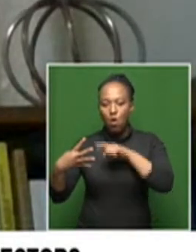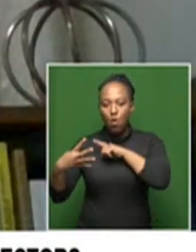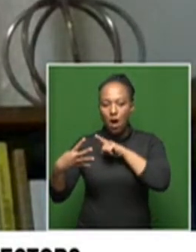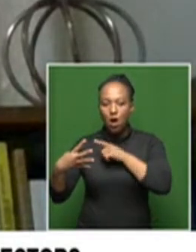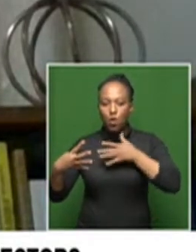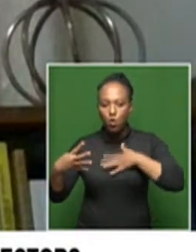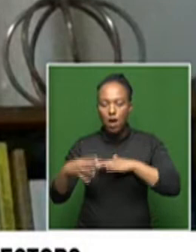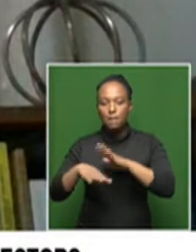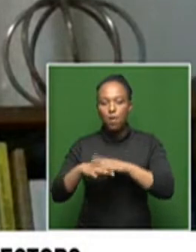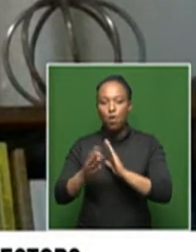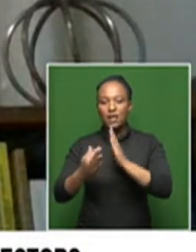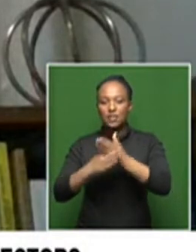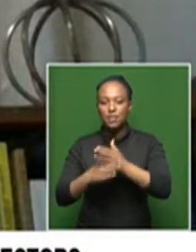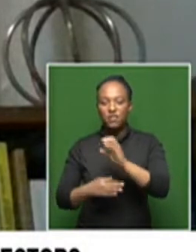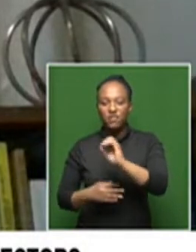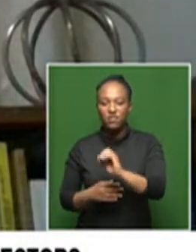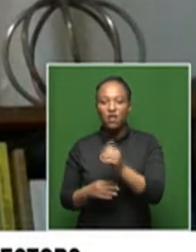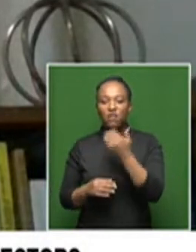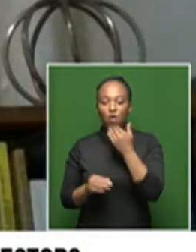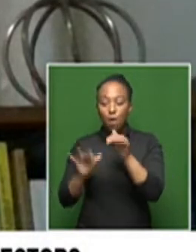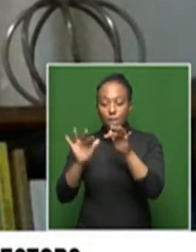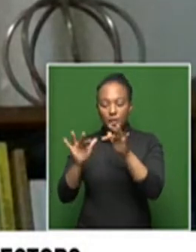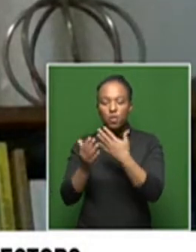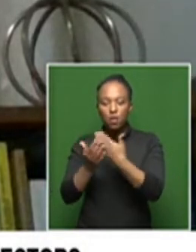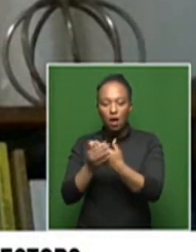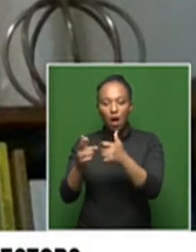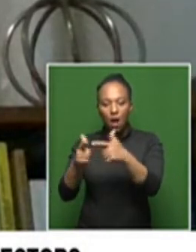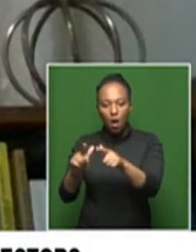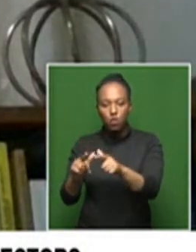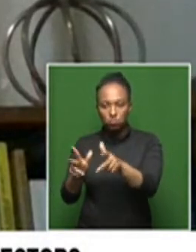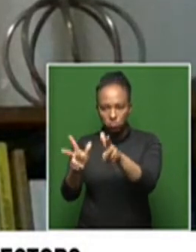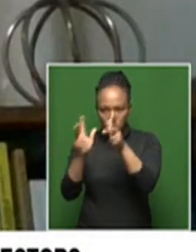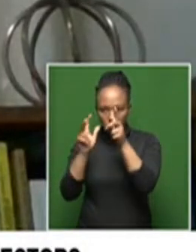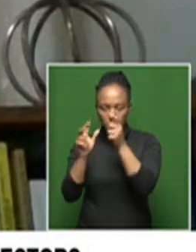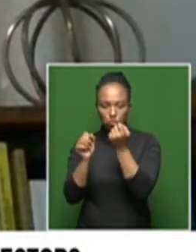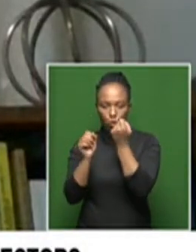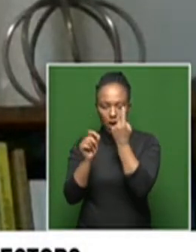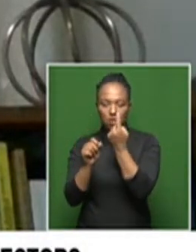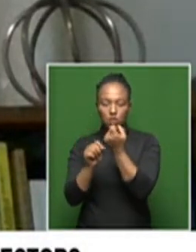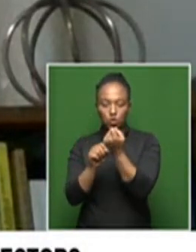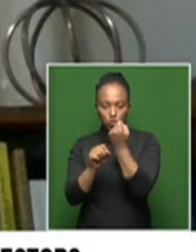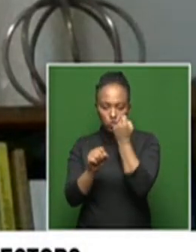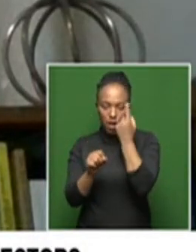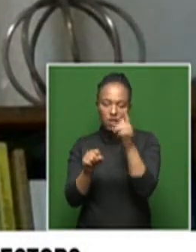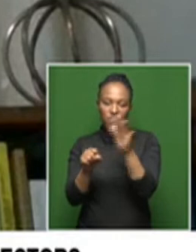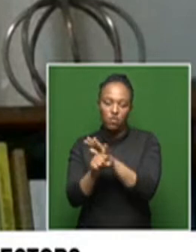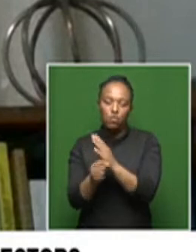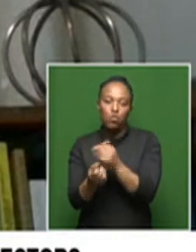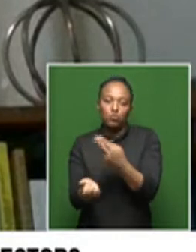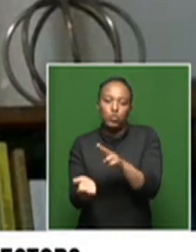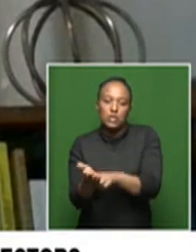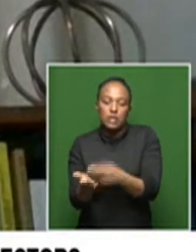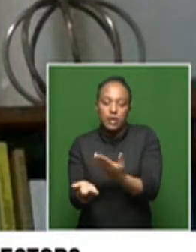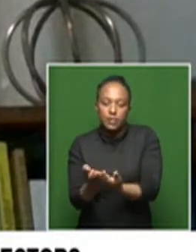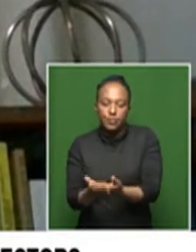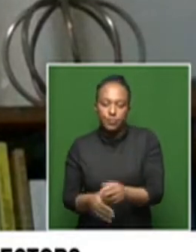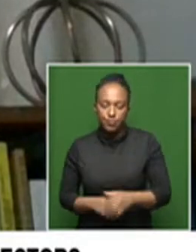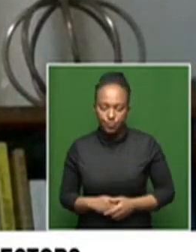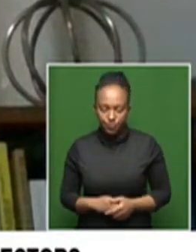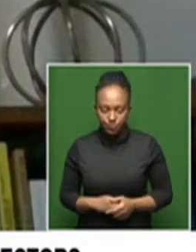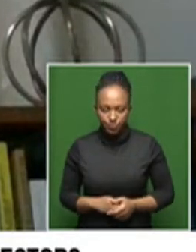more accessible to our people in terms of enabling them to register.